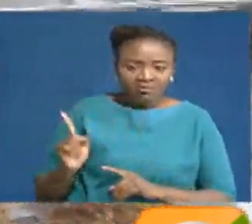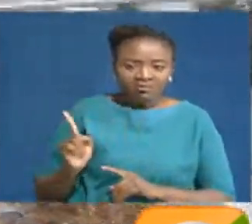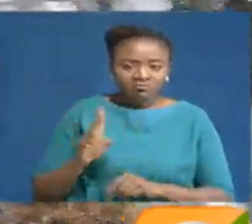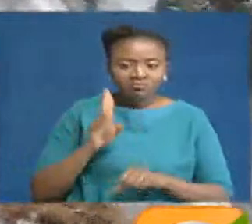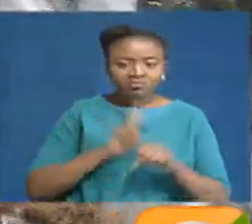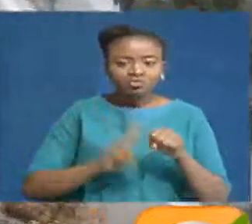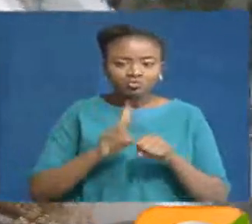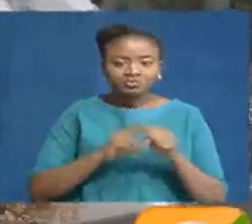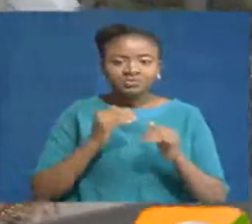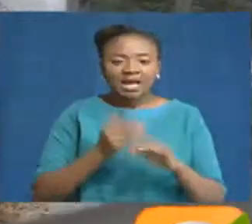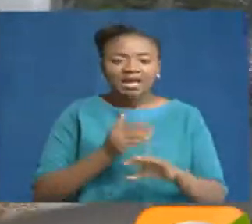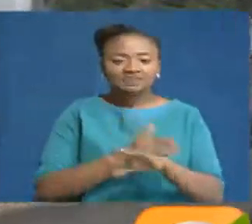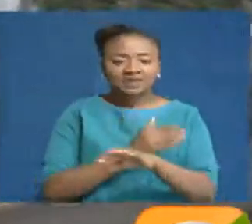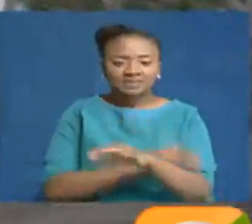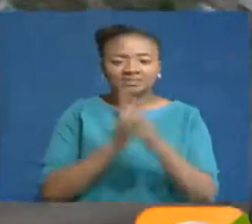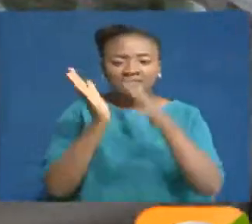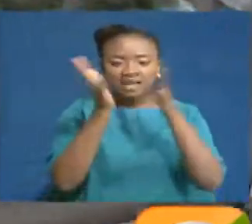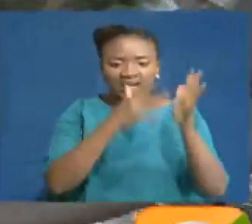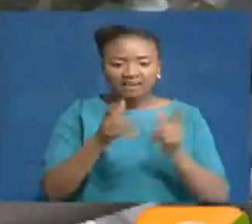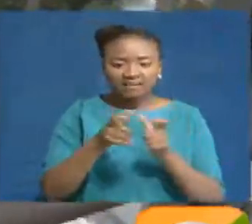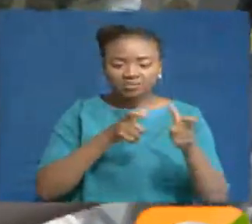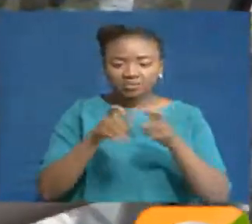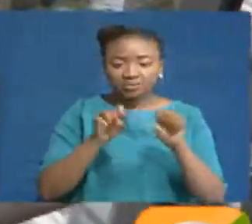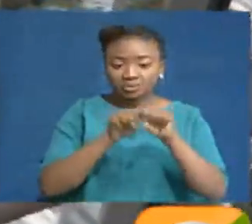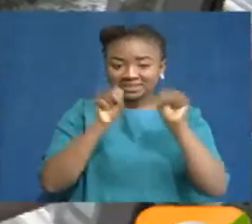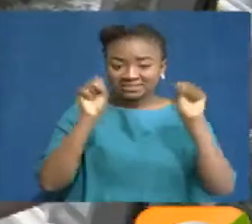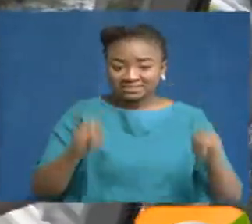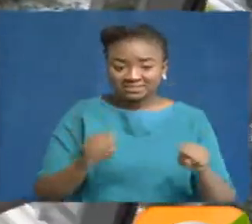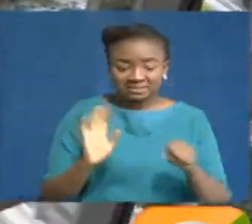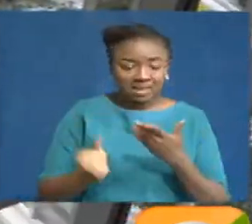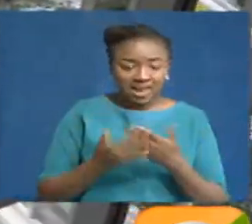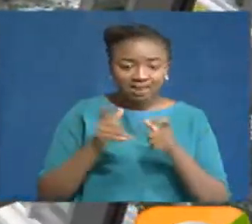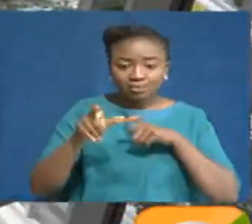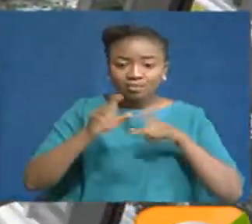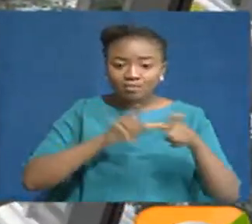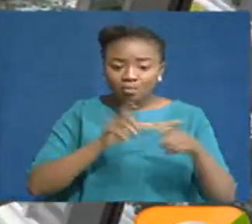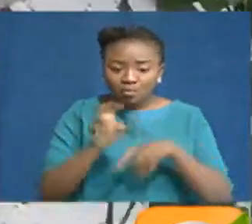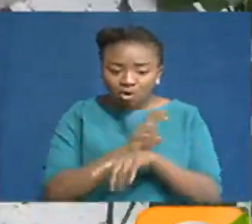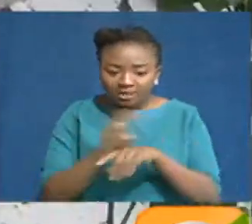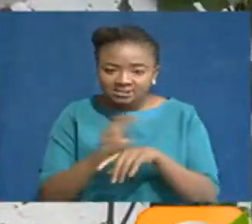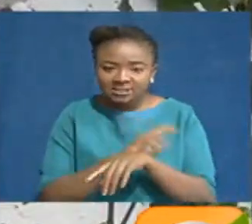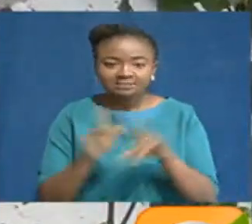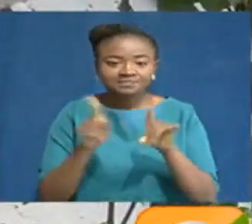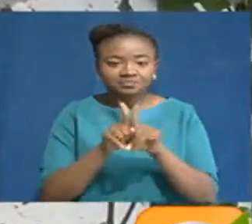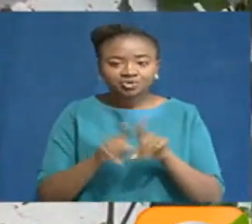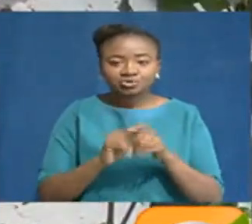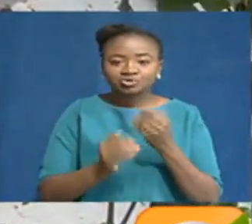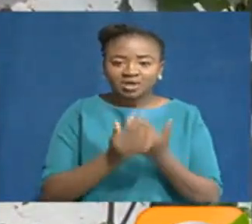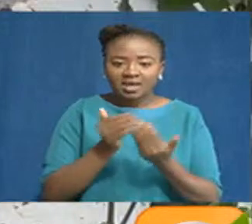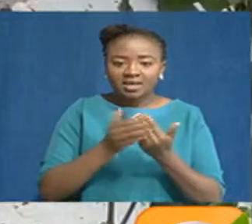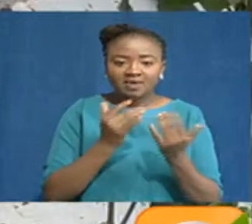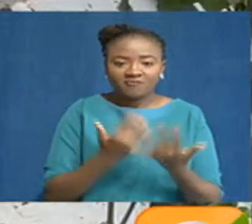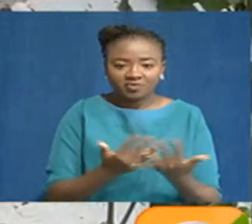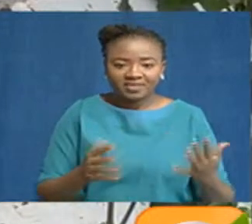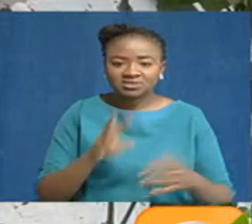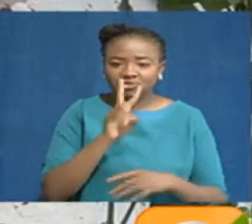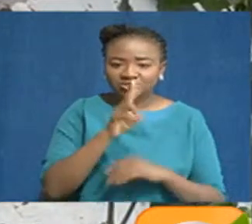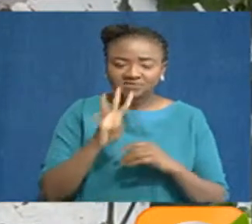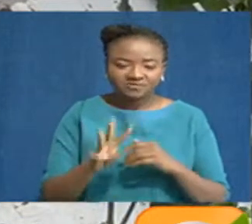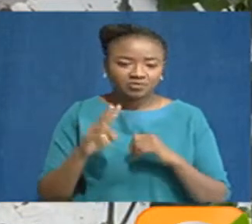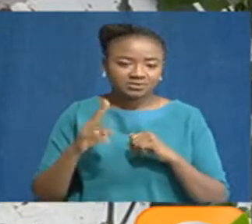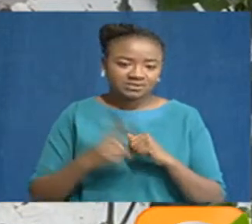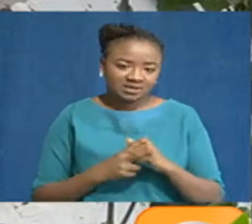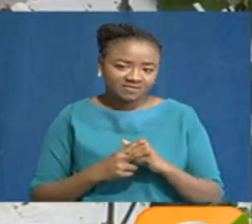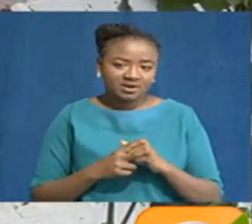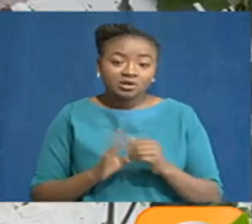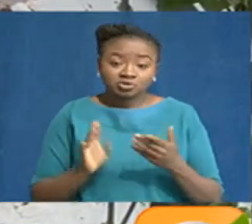use advanced climate control systems to monitor and care for plants 24/7, ensuring high yields